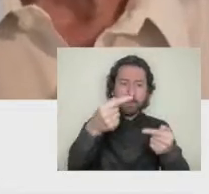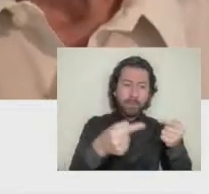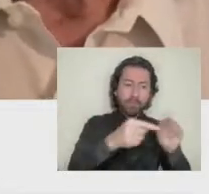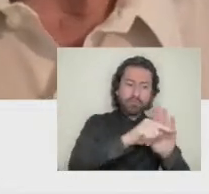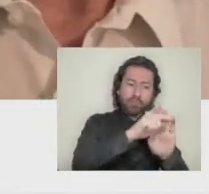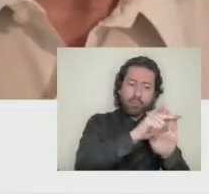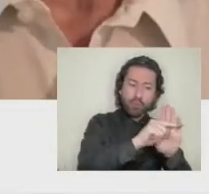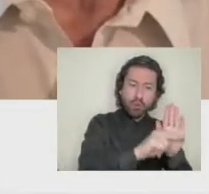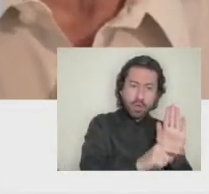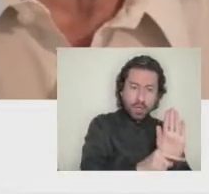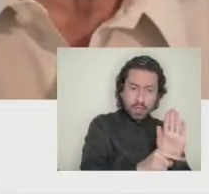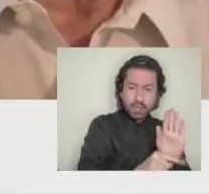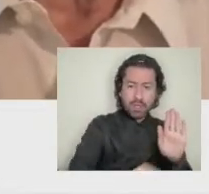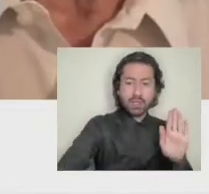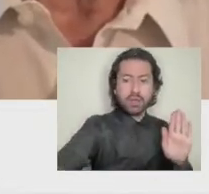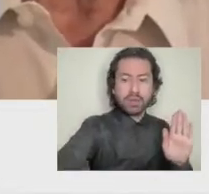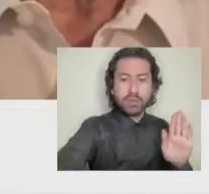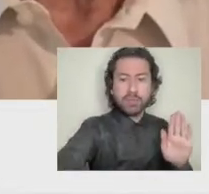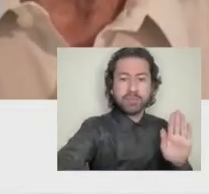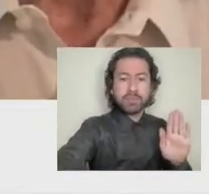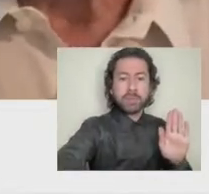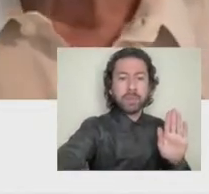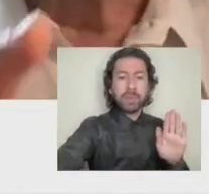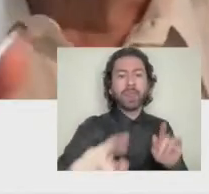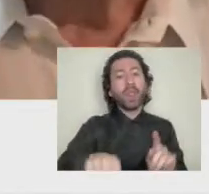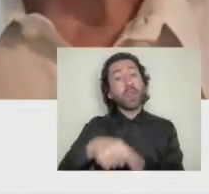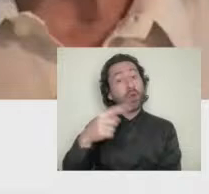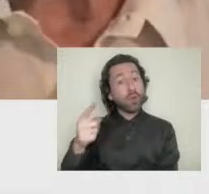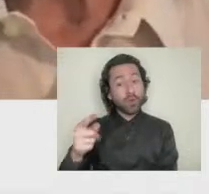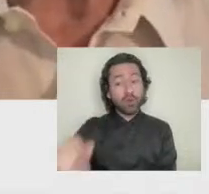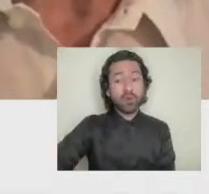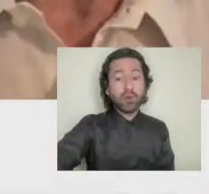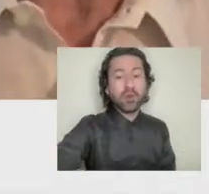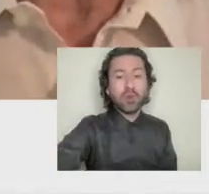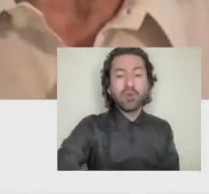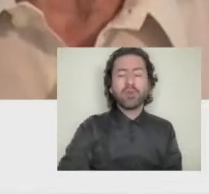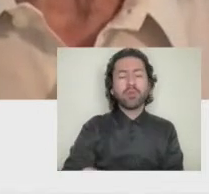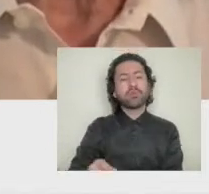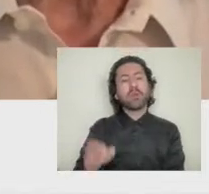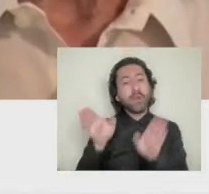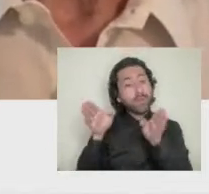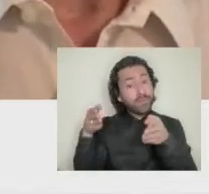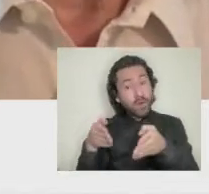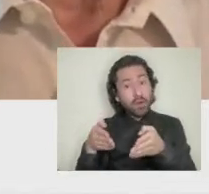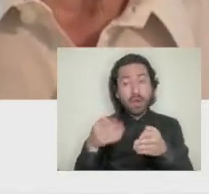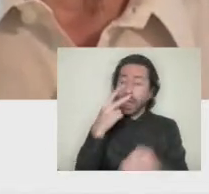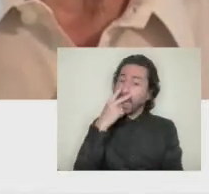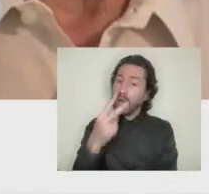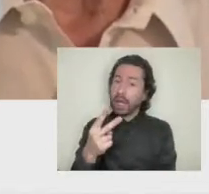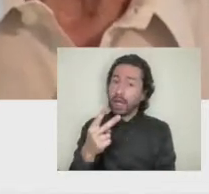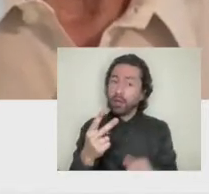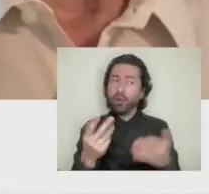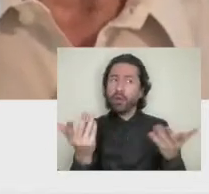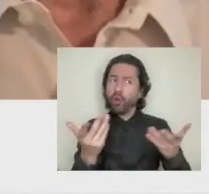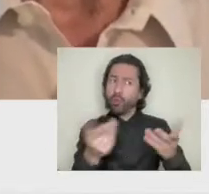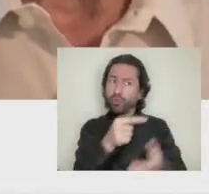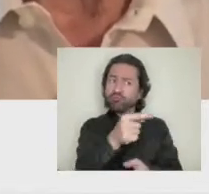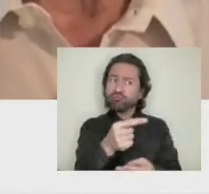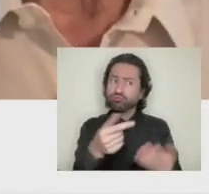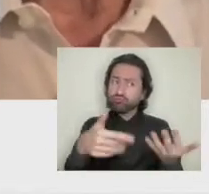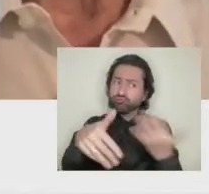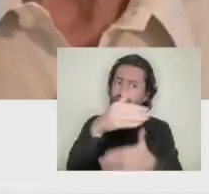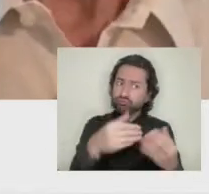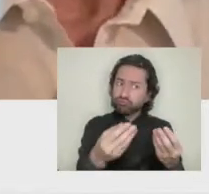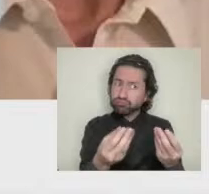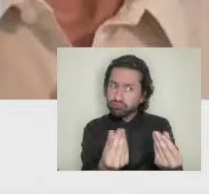have means-tested benefits. You focus on the worst off. So I said, let's